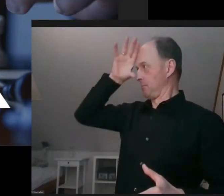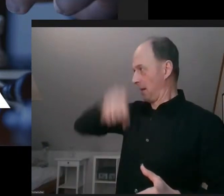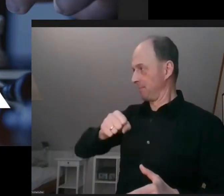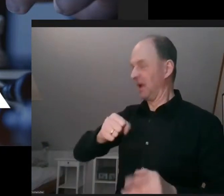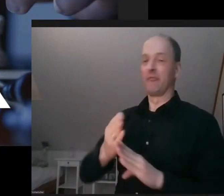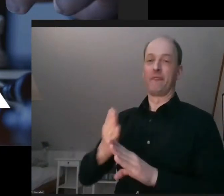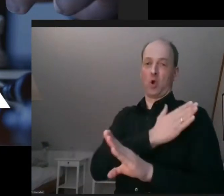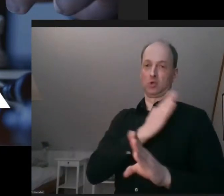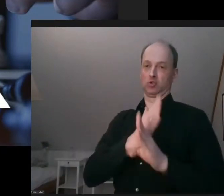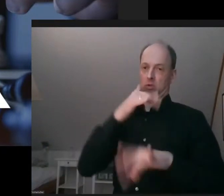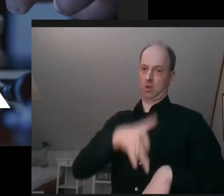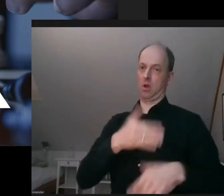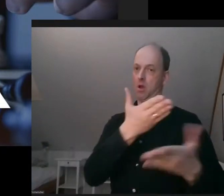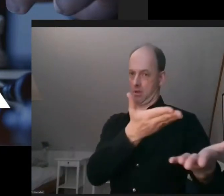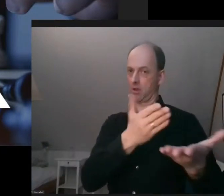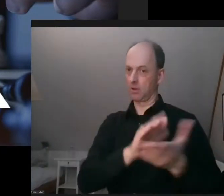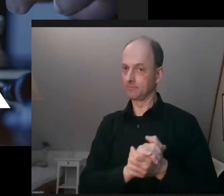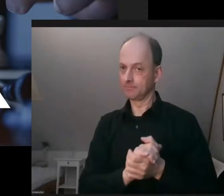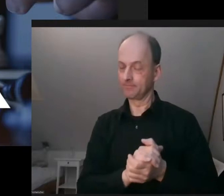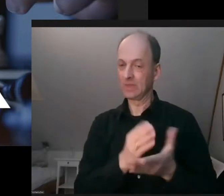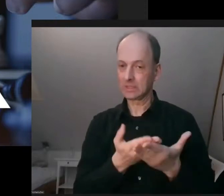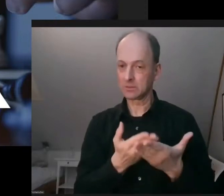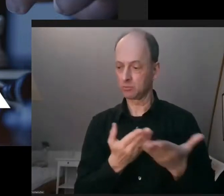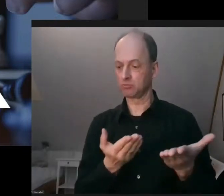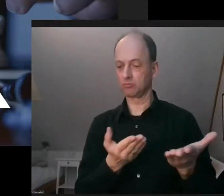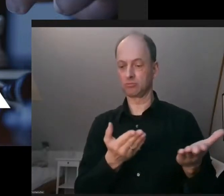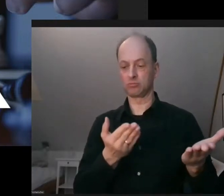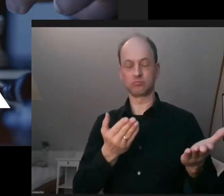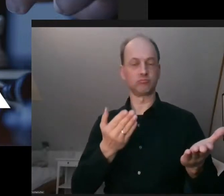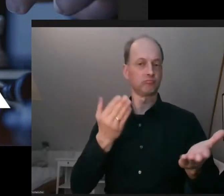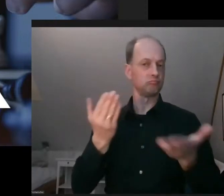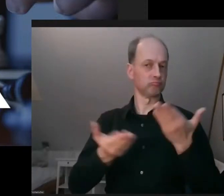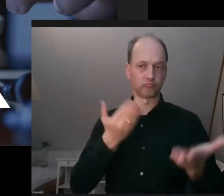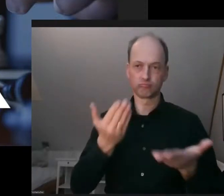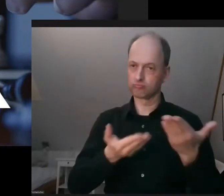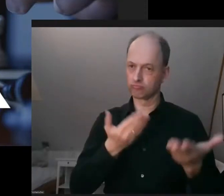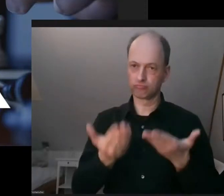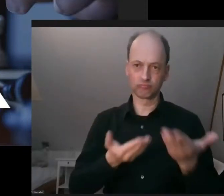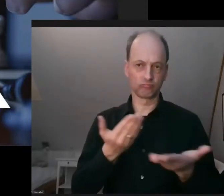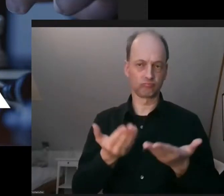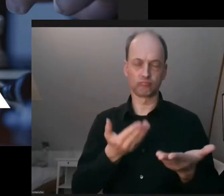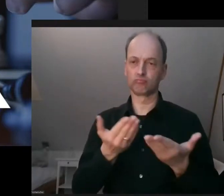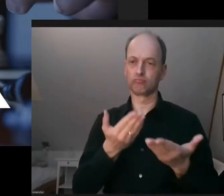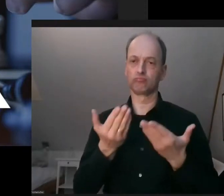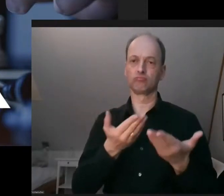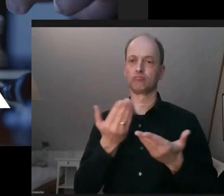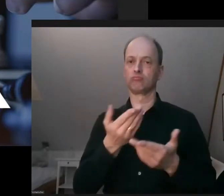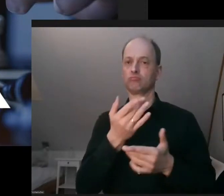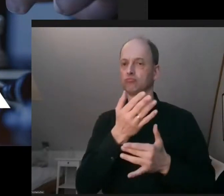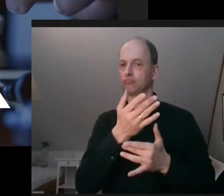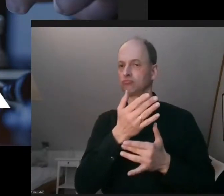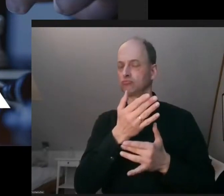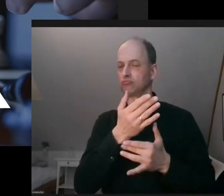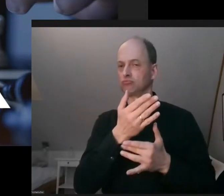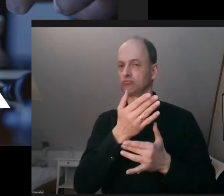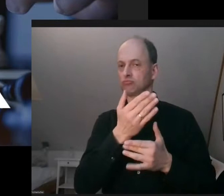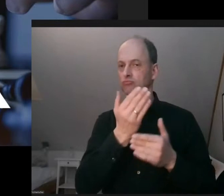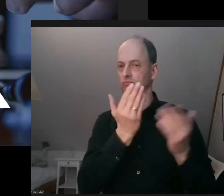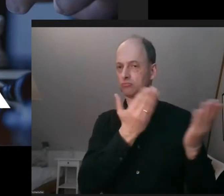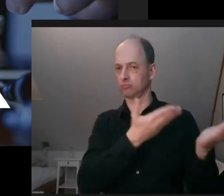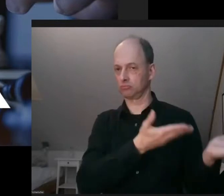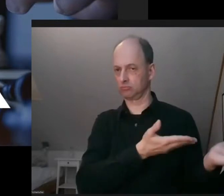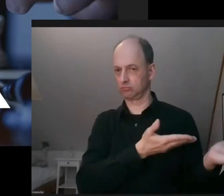realized moment is probably something which you have in advance. Somebody who